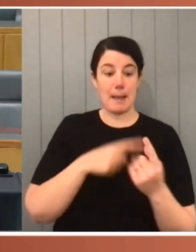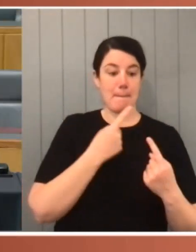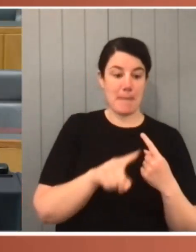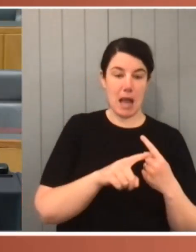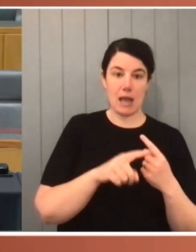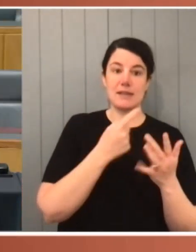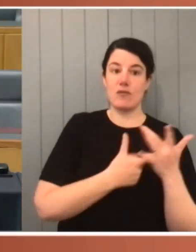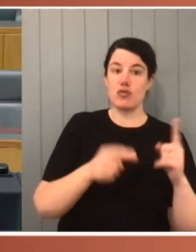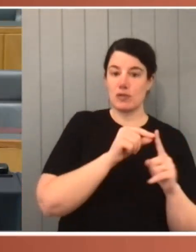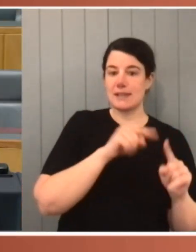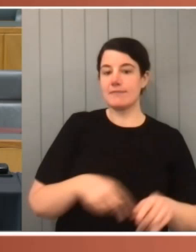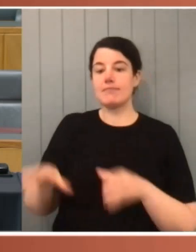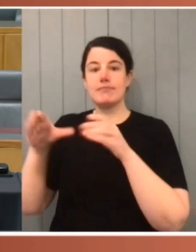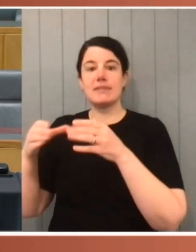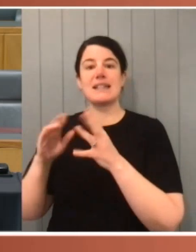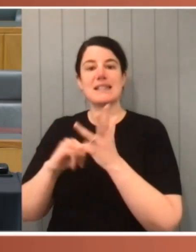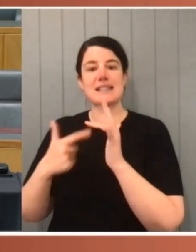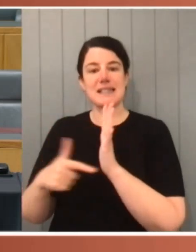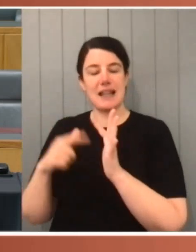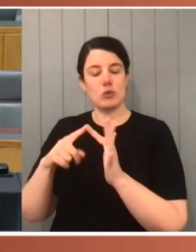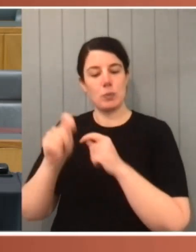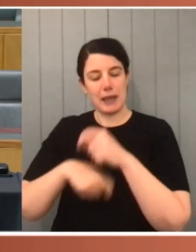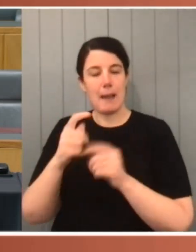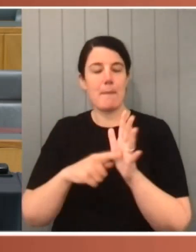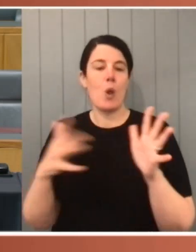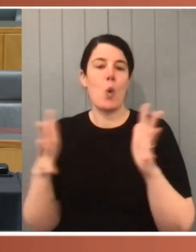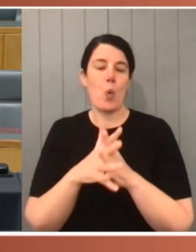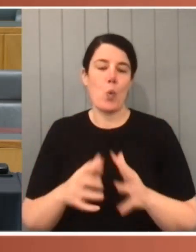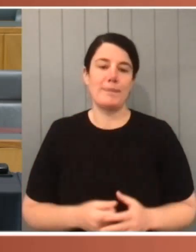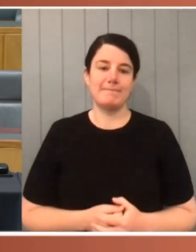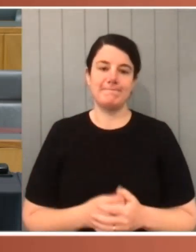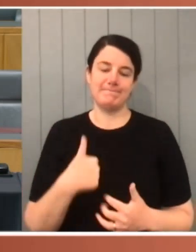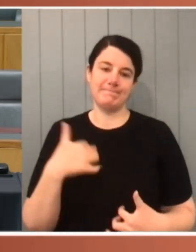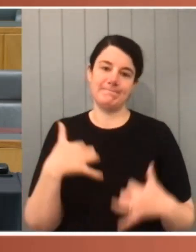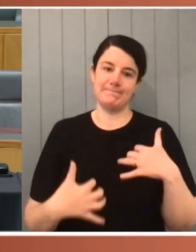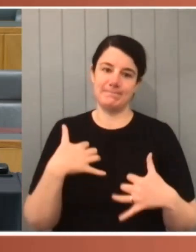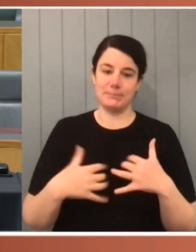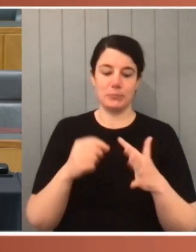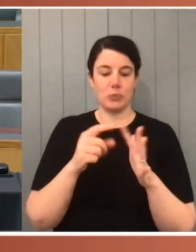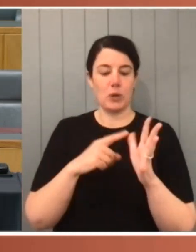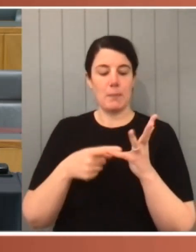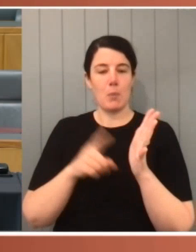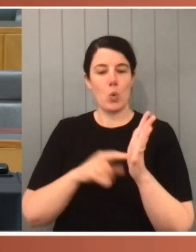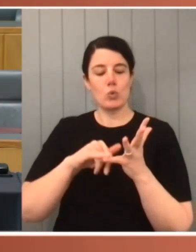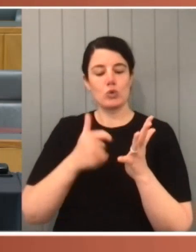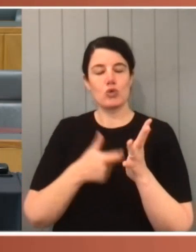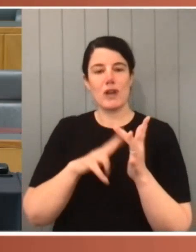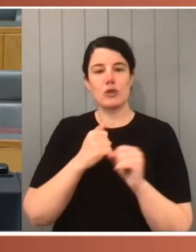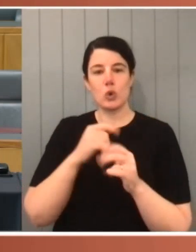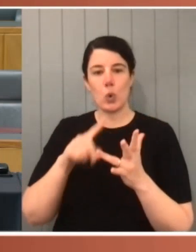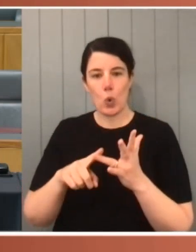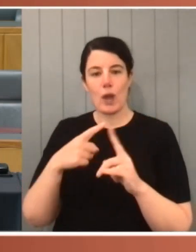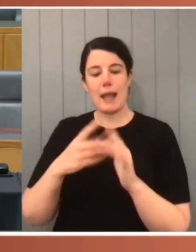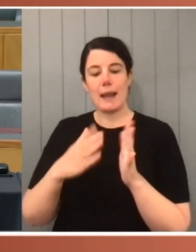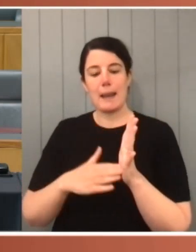to become law. I'm therefore delighted that Emeritus Professor Paul Strangio and Associate Professor Matteo